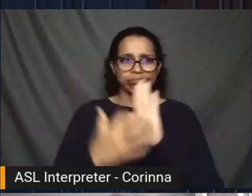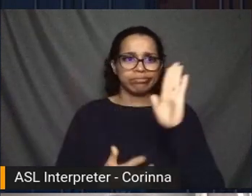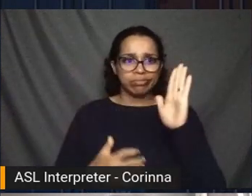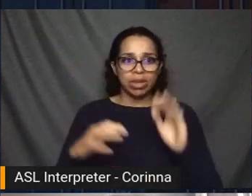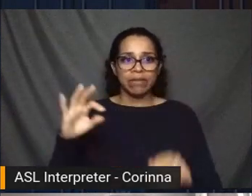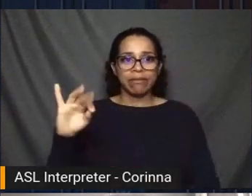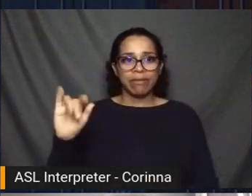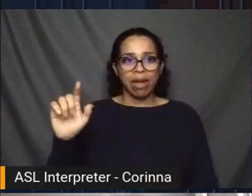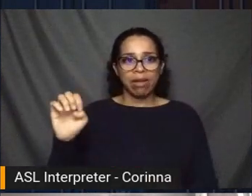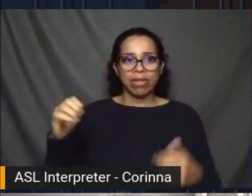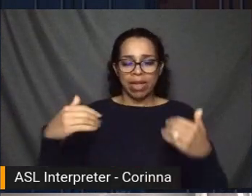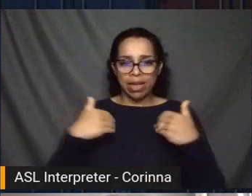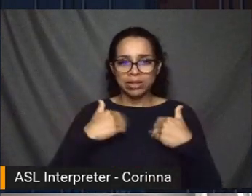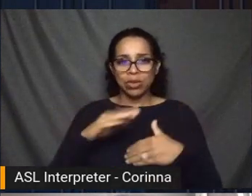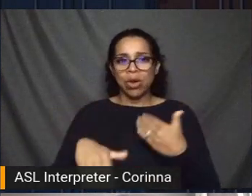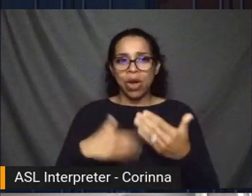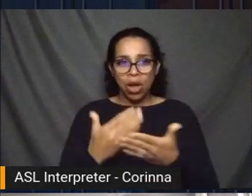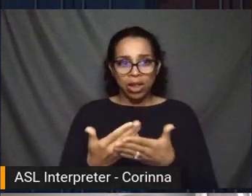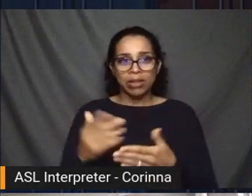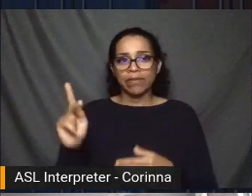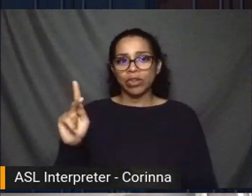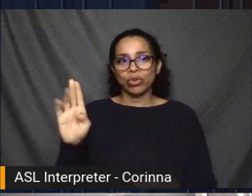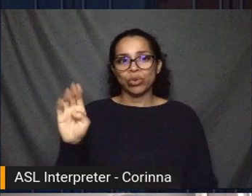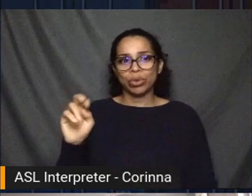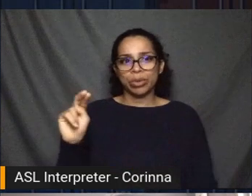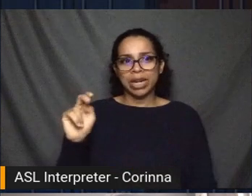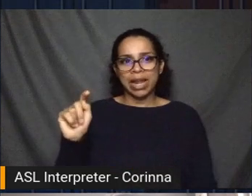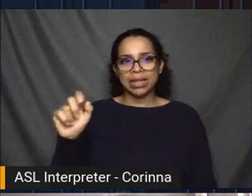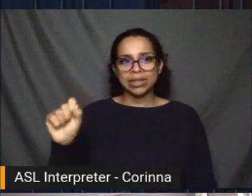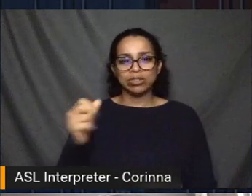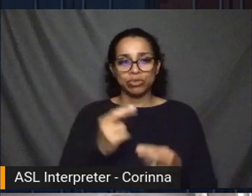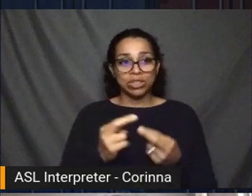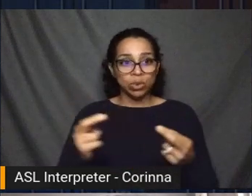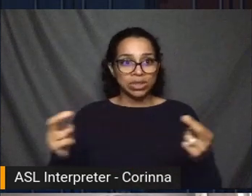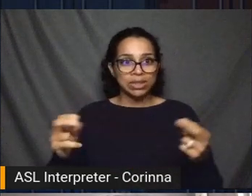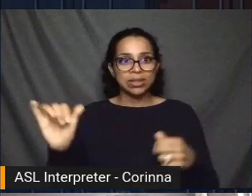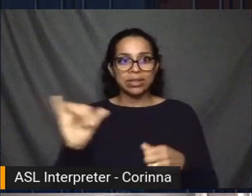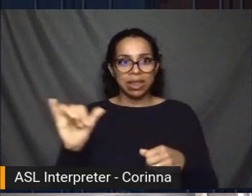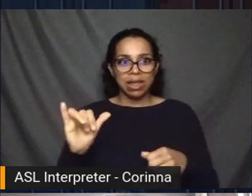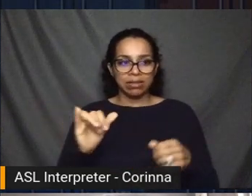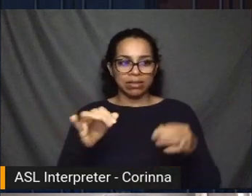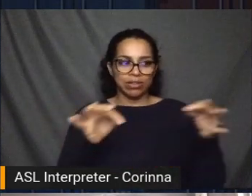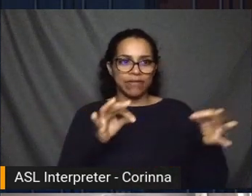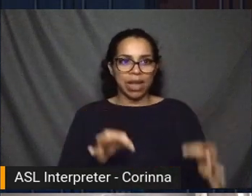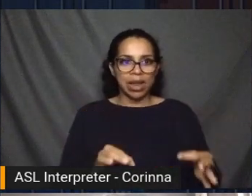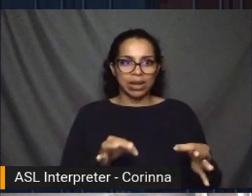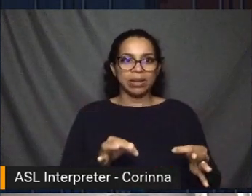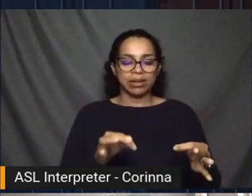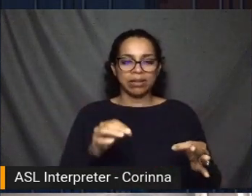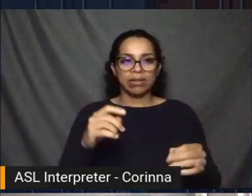all of the Kubernetes resources as they are defined in the schema for Kubernetes